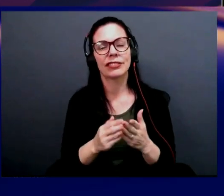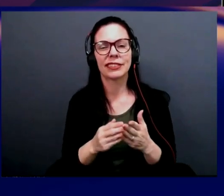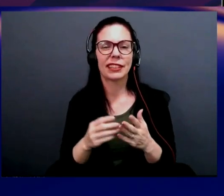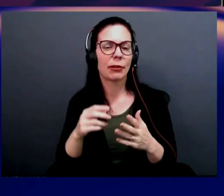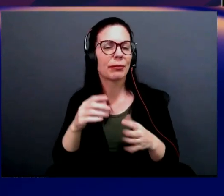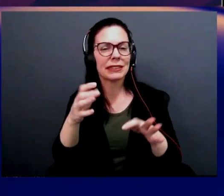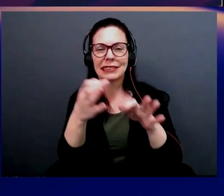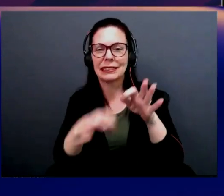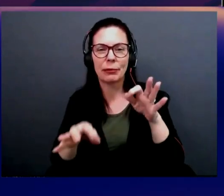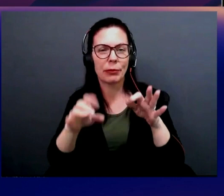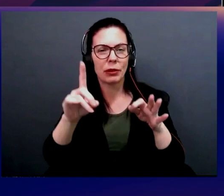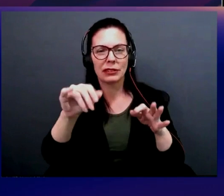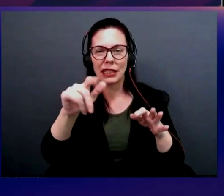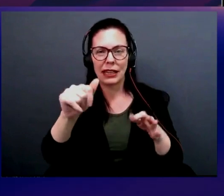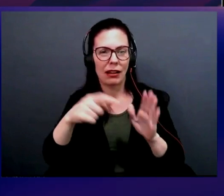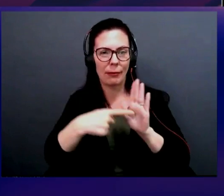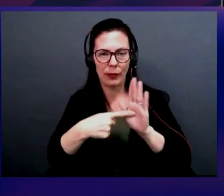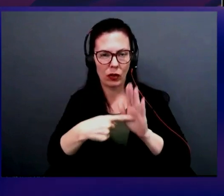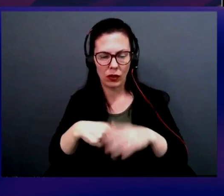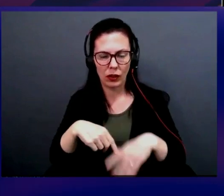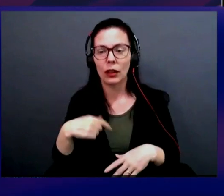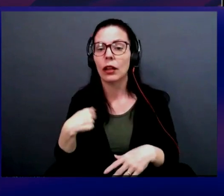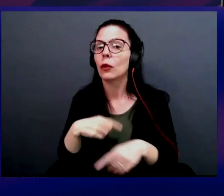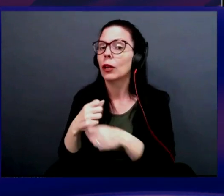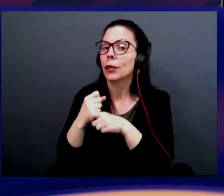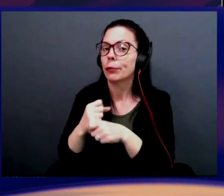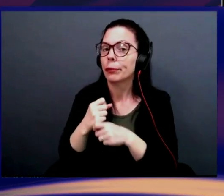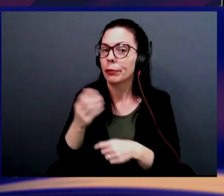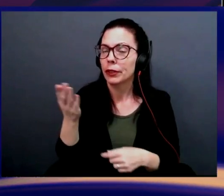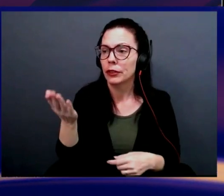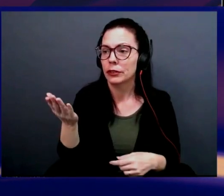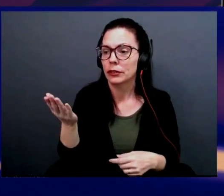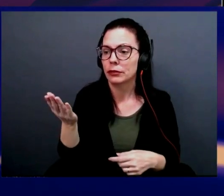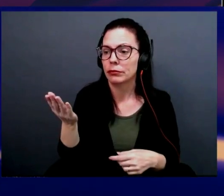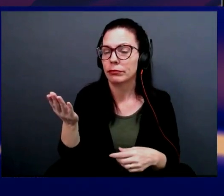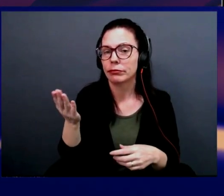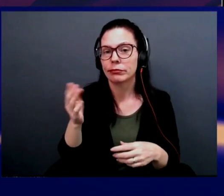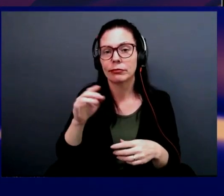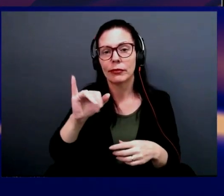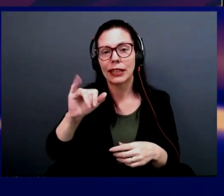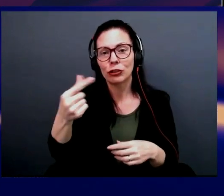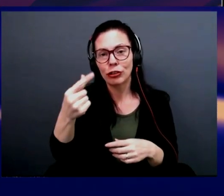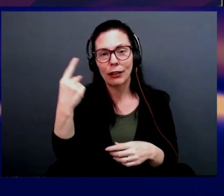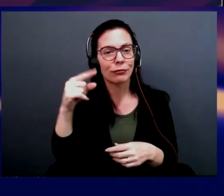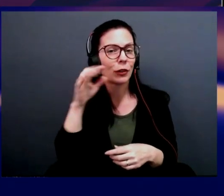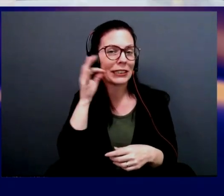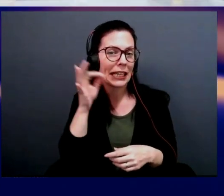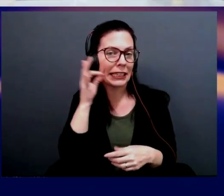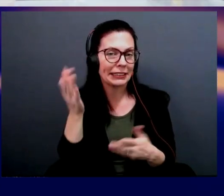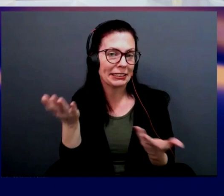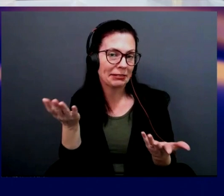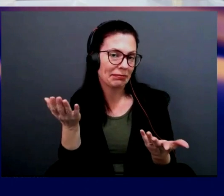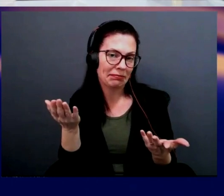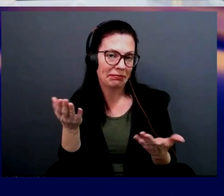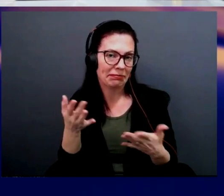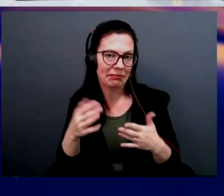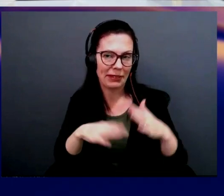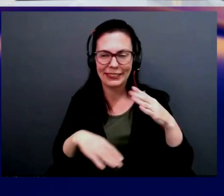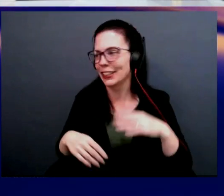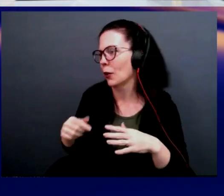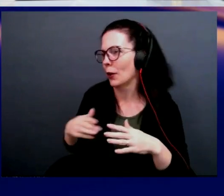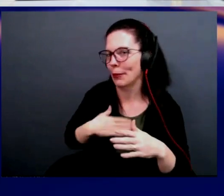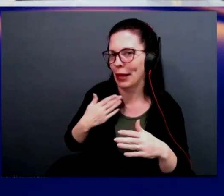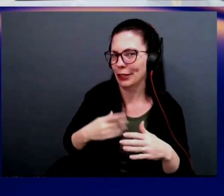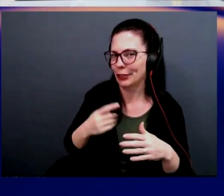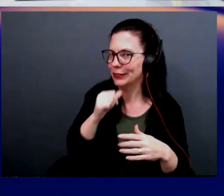data model. We're going to be building an Instagram for cats, basically, right now. I'm so glad you didn't say